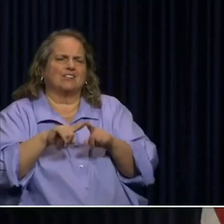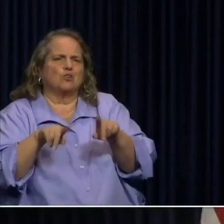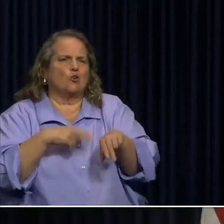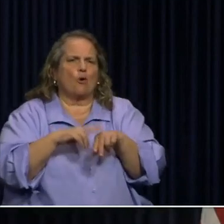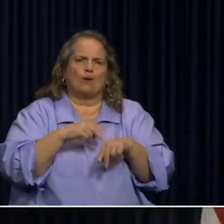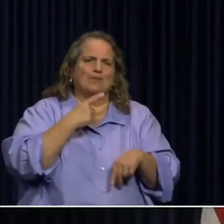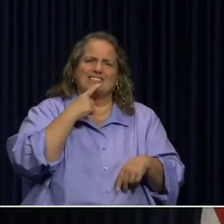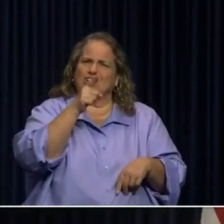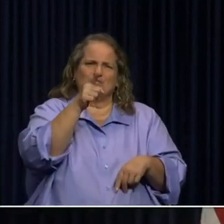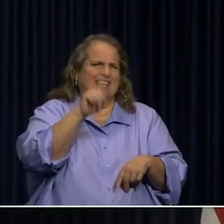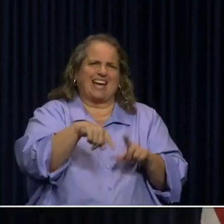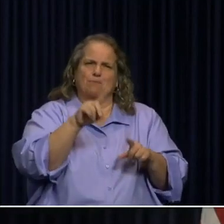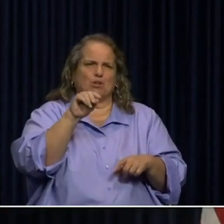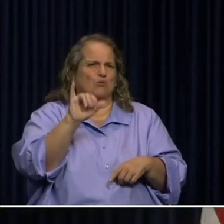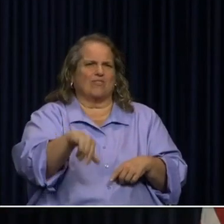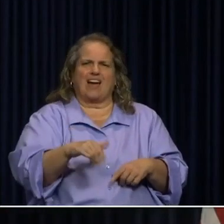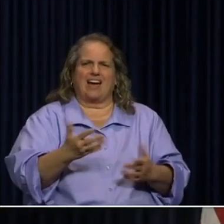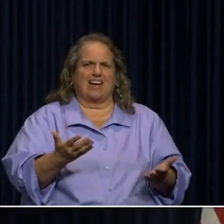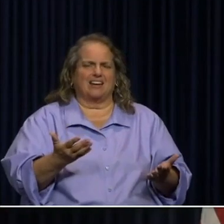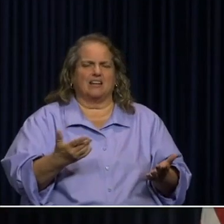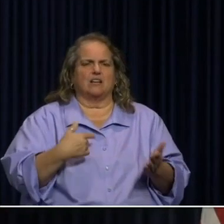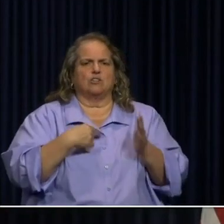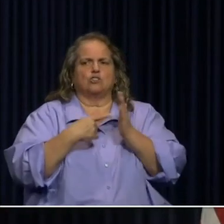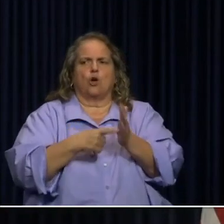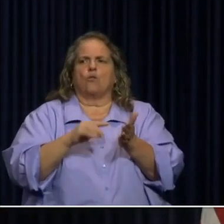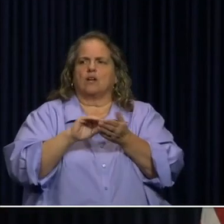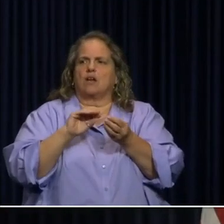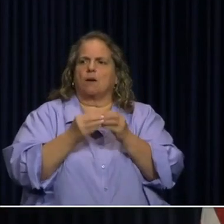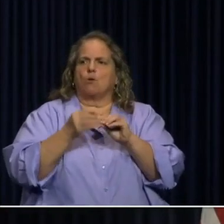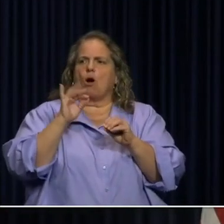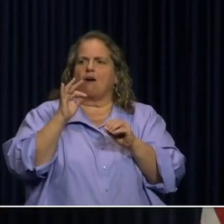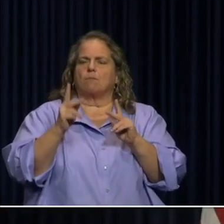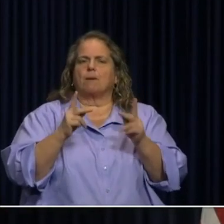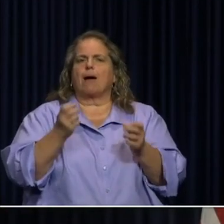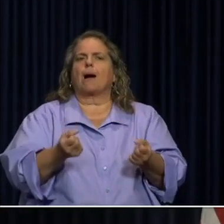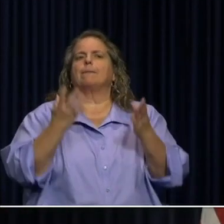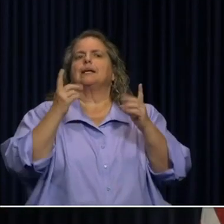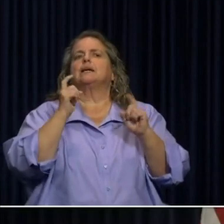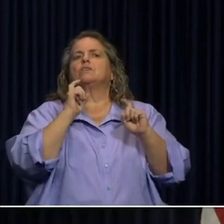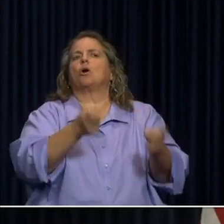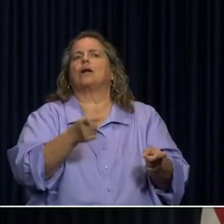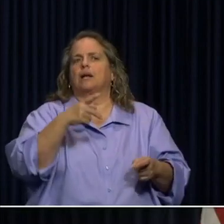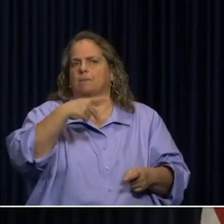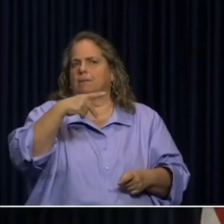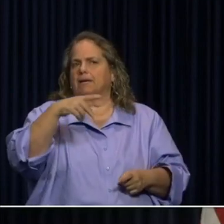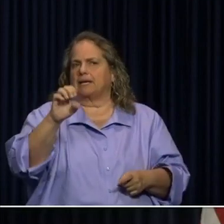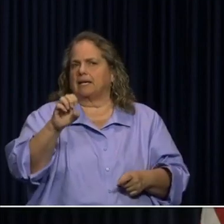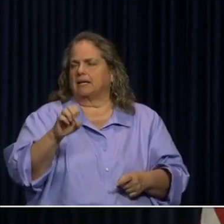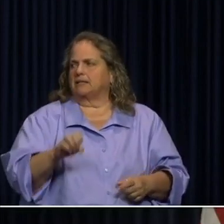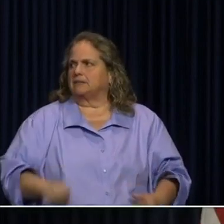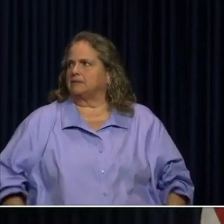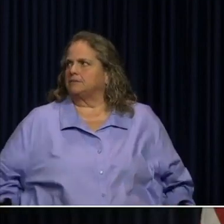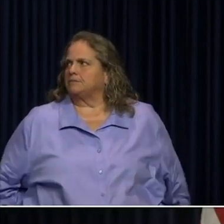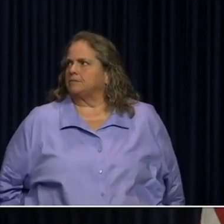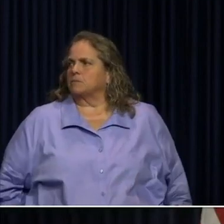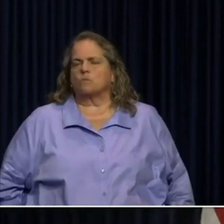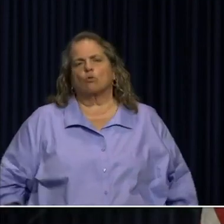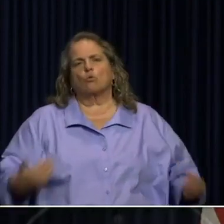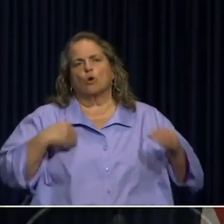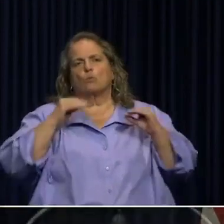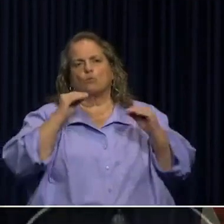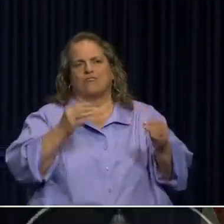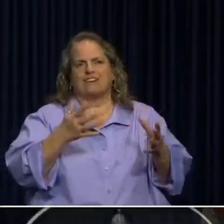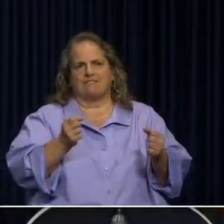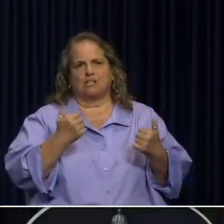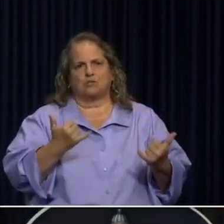can't be doing that. Can we show the number for donating PPE? Yeah, we're moving fast today, but